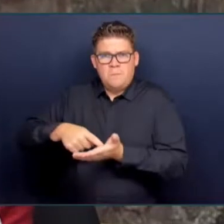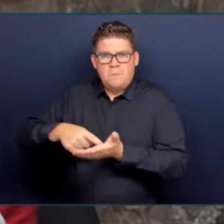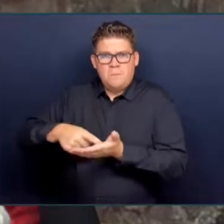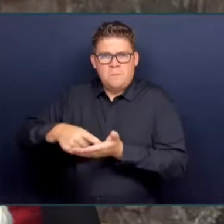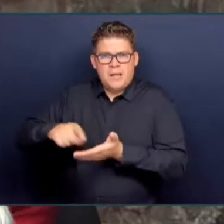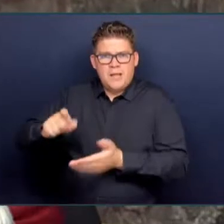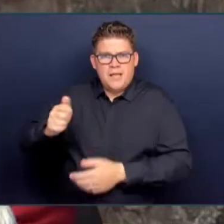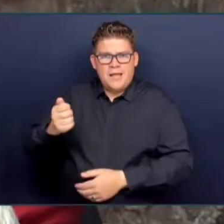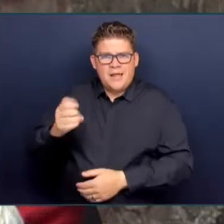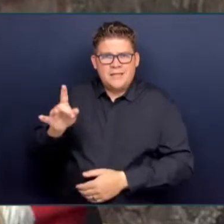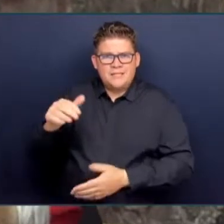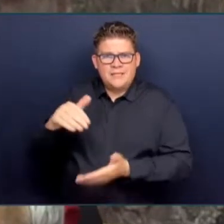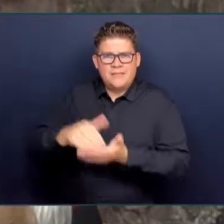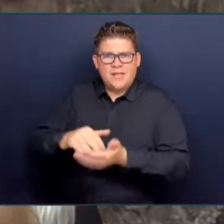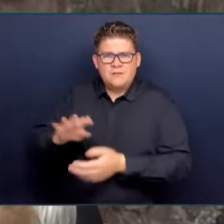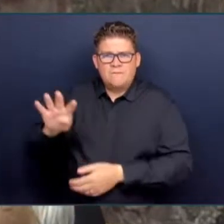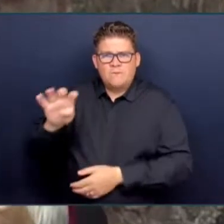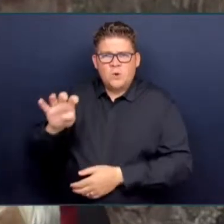Thank